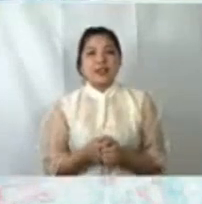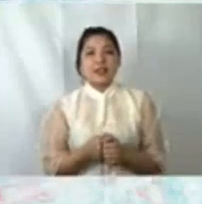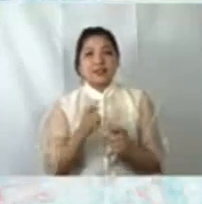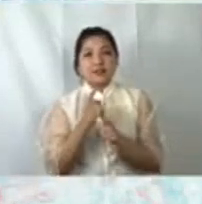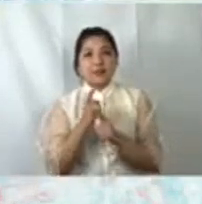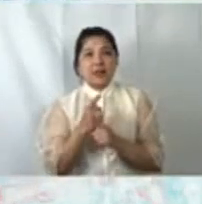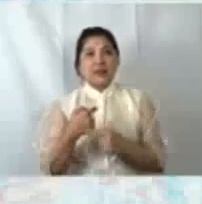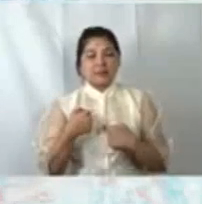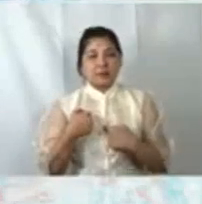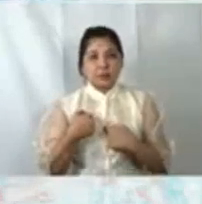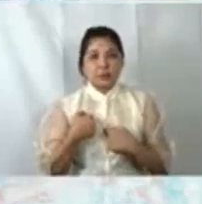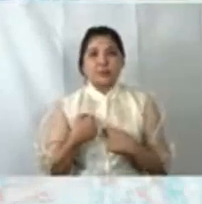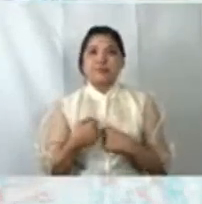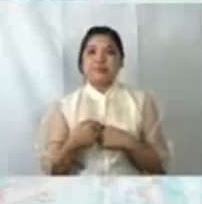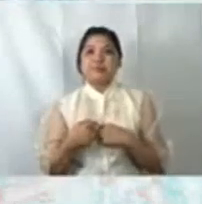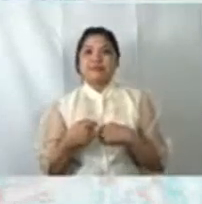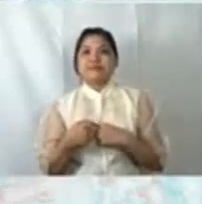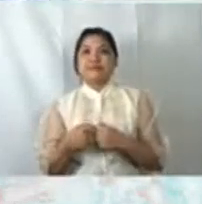I hereby